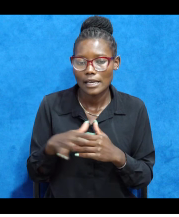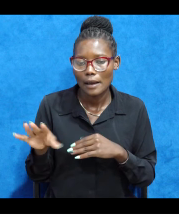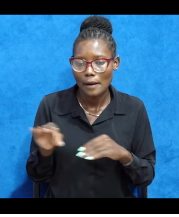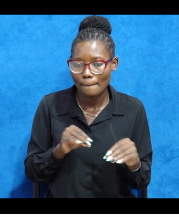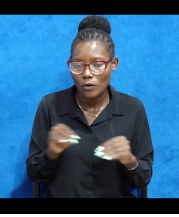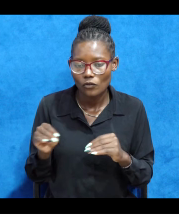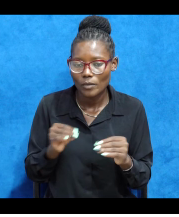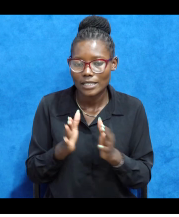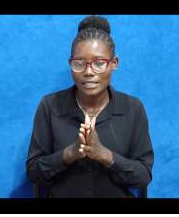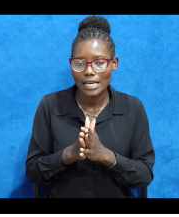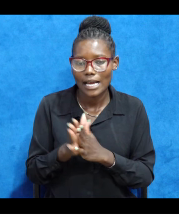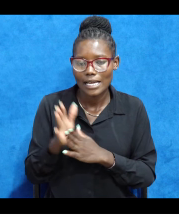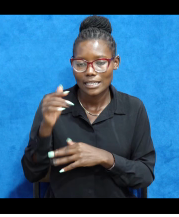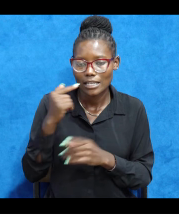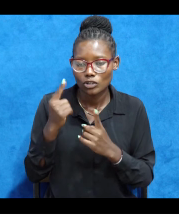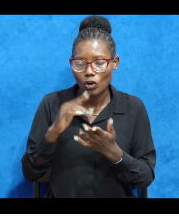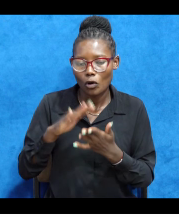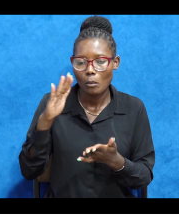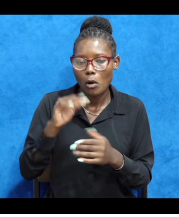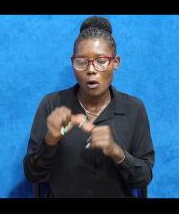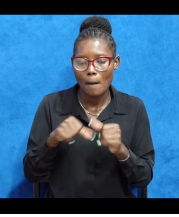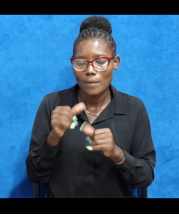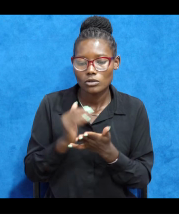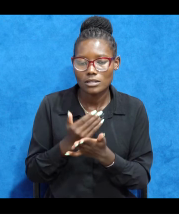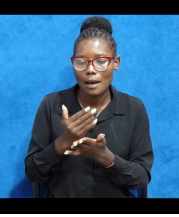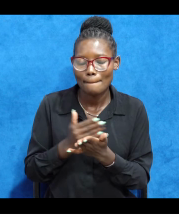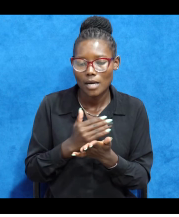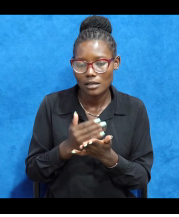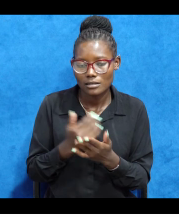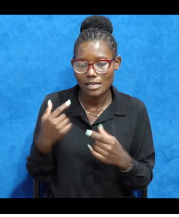of angle, and we're able to emphasize that earlier